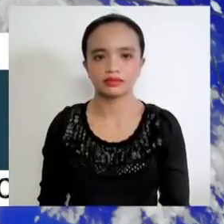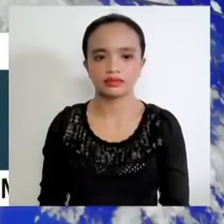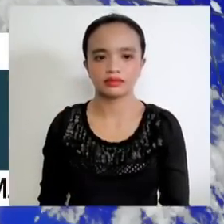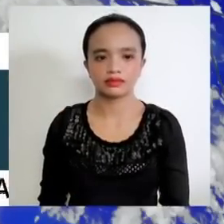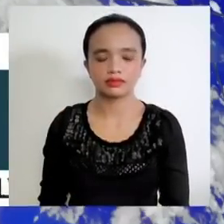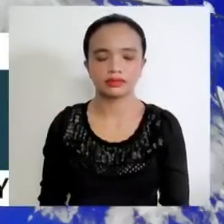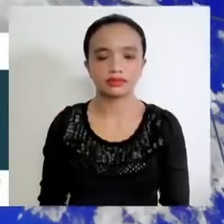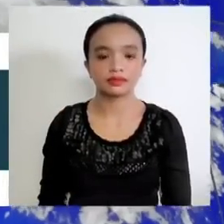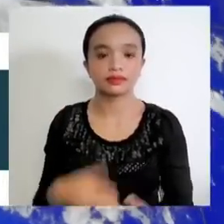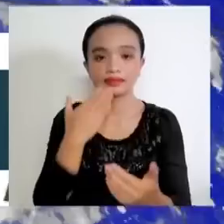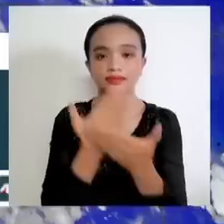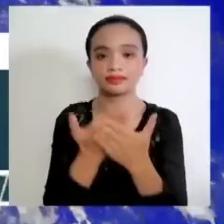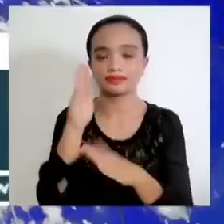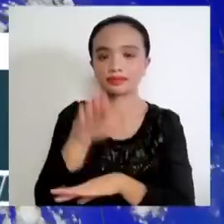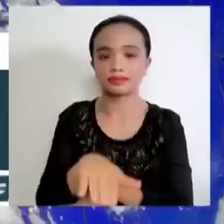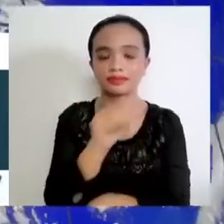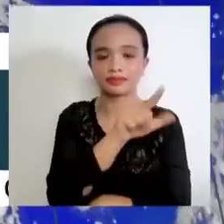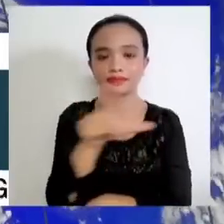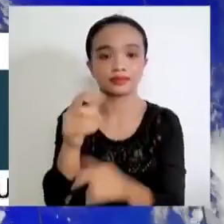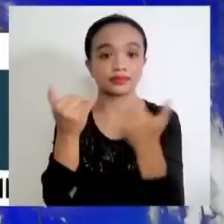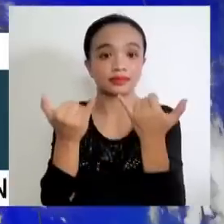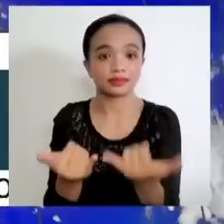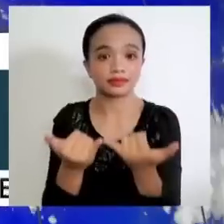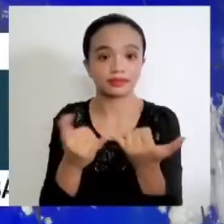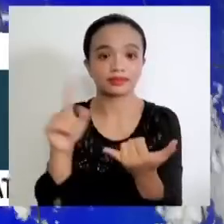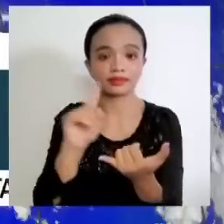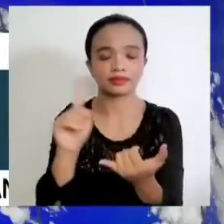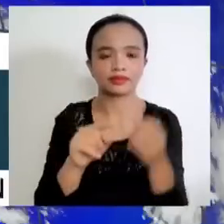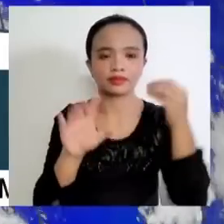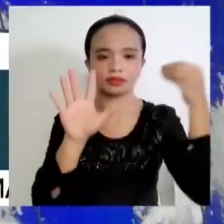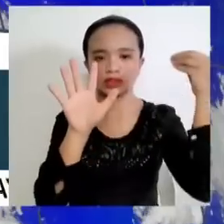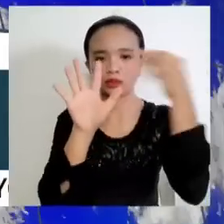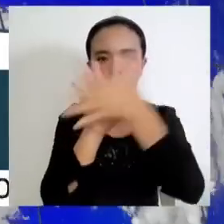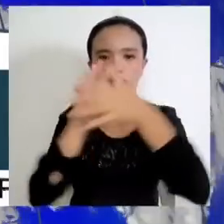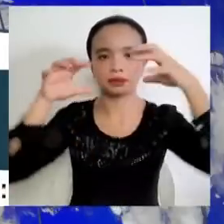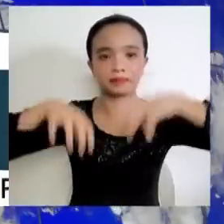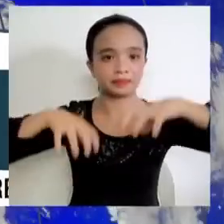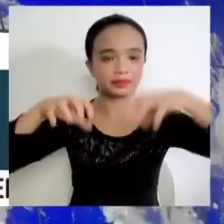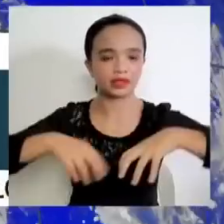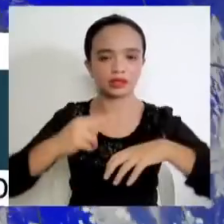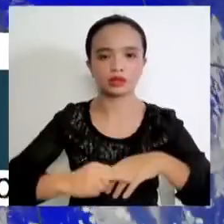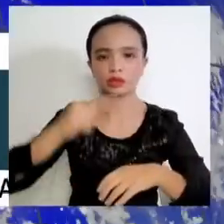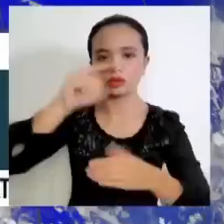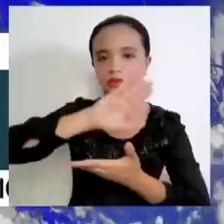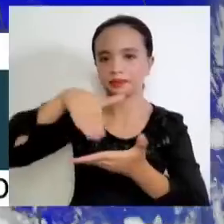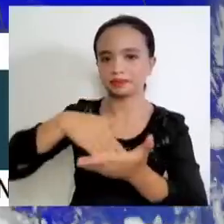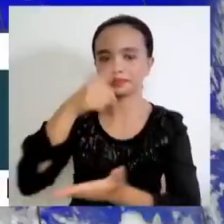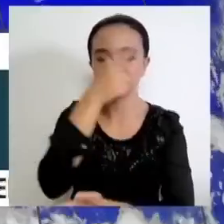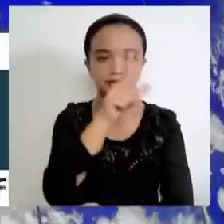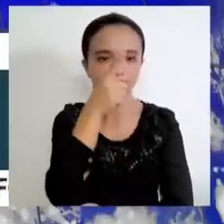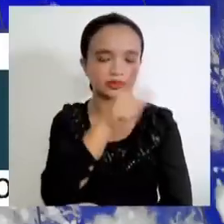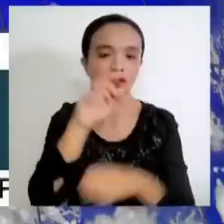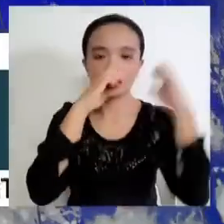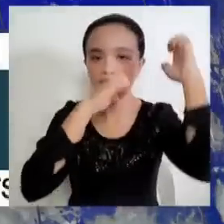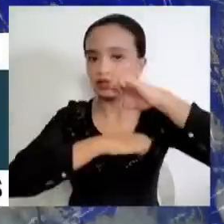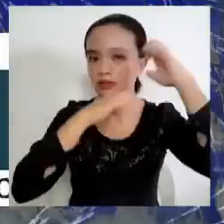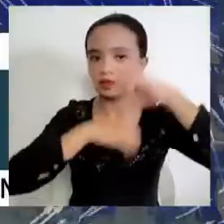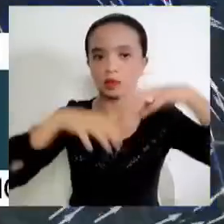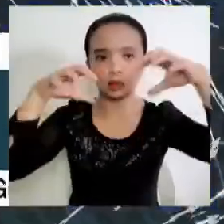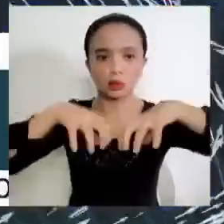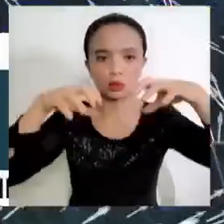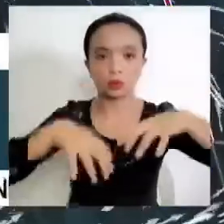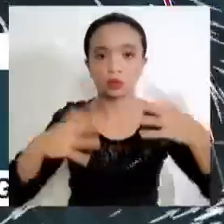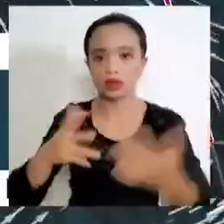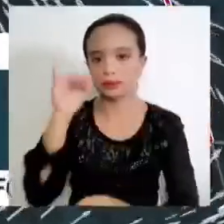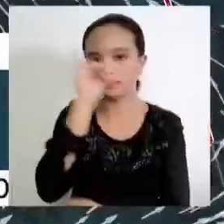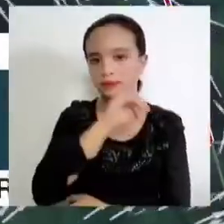Good afternoon, everyone. So as of now, a southwest monsoon is affecting northern and central Luzon. So expect monsoon rains over Ilocos